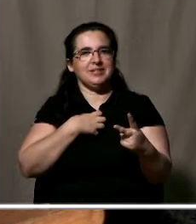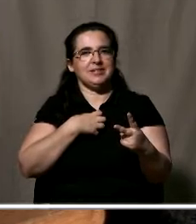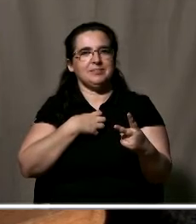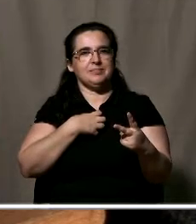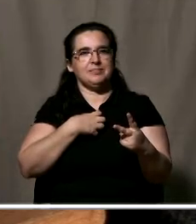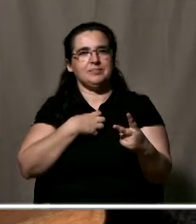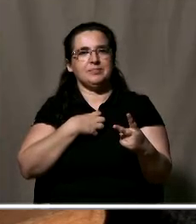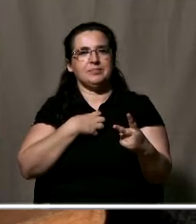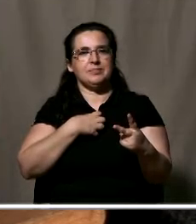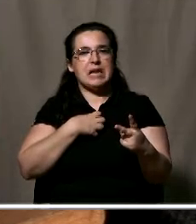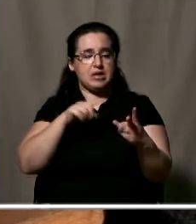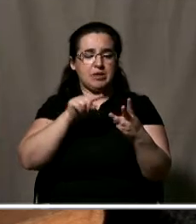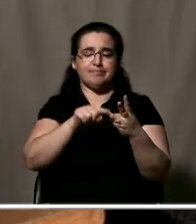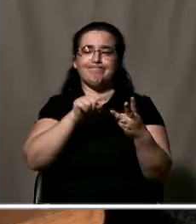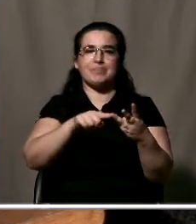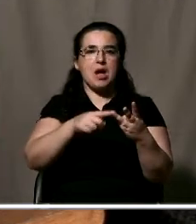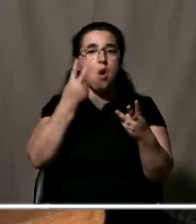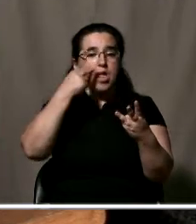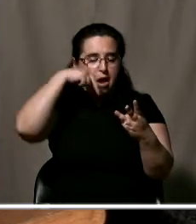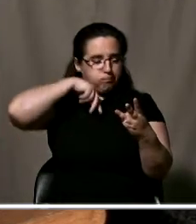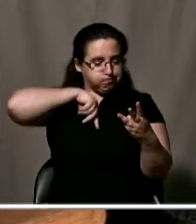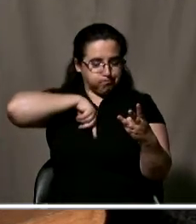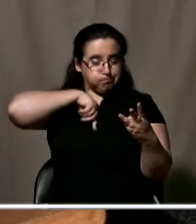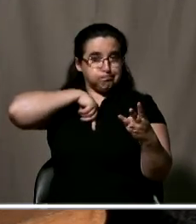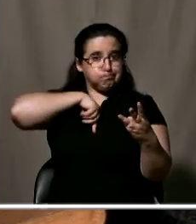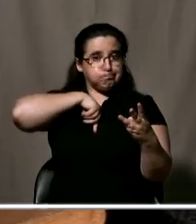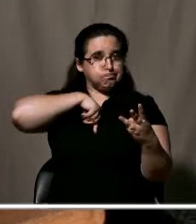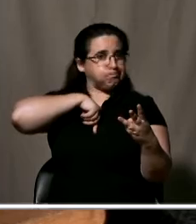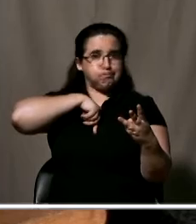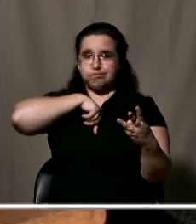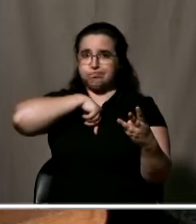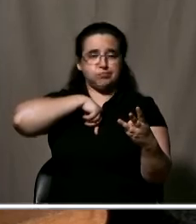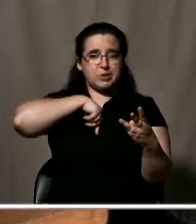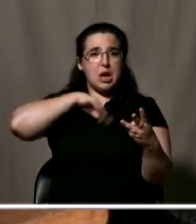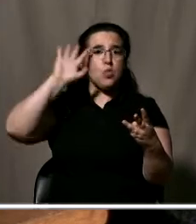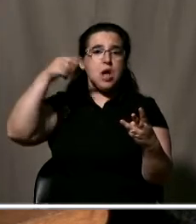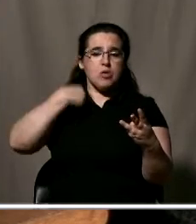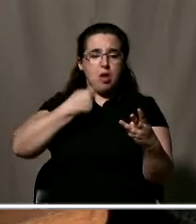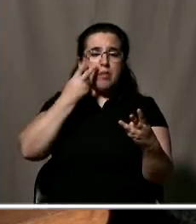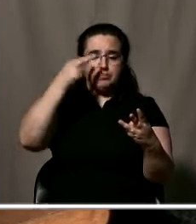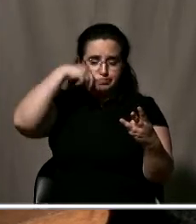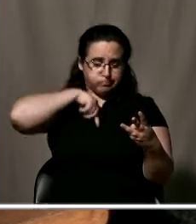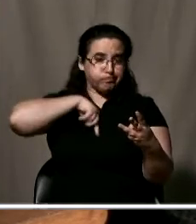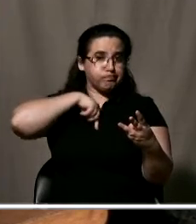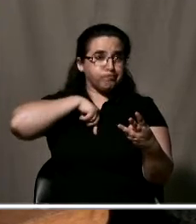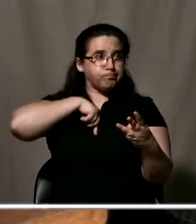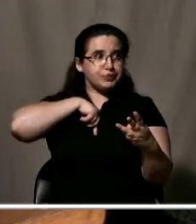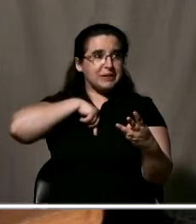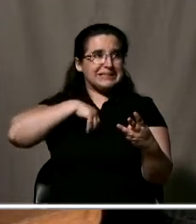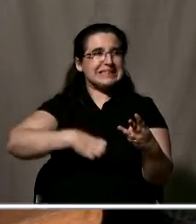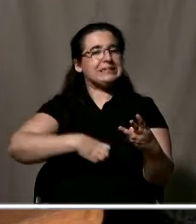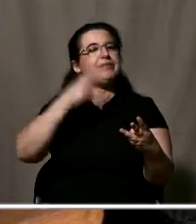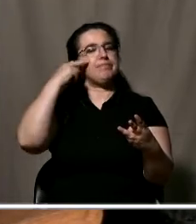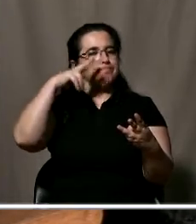não olhem para dentro. Looking within, olhar para dentro. I see weakness. Quando olhamos para dentro, looking dentro within, vemos fraquezas. I see